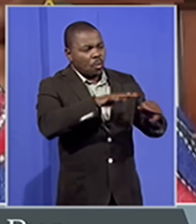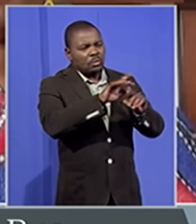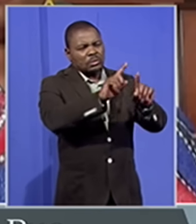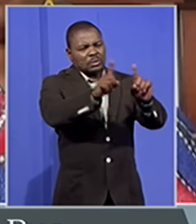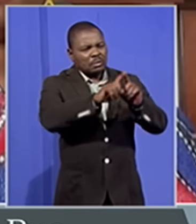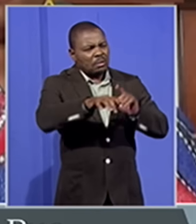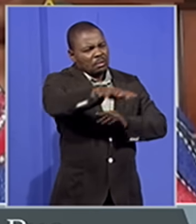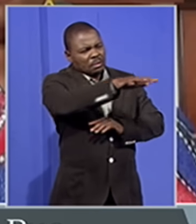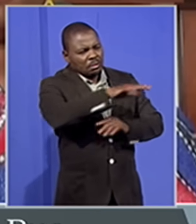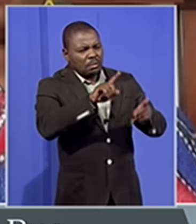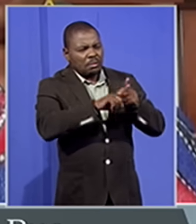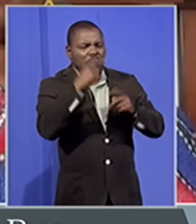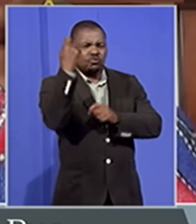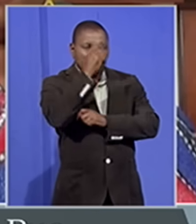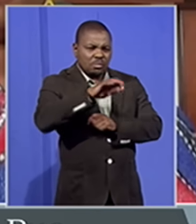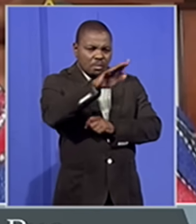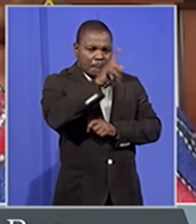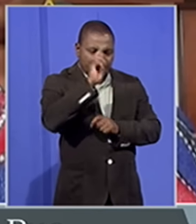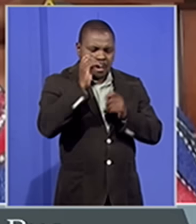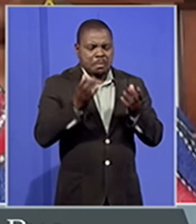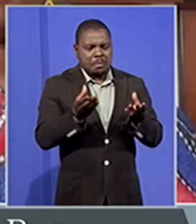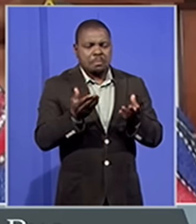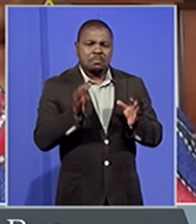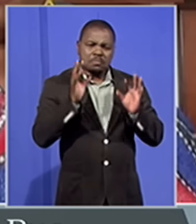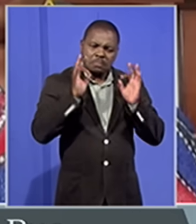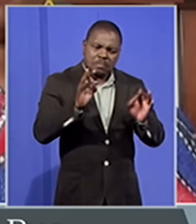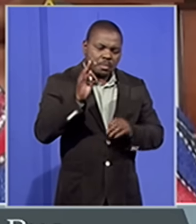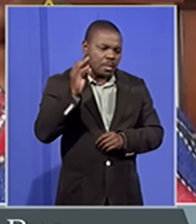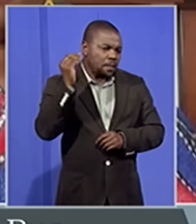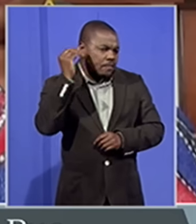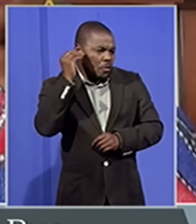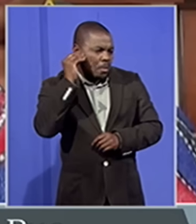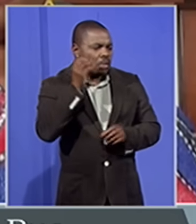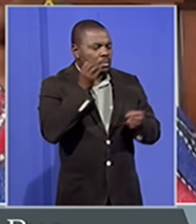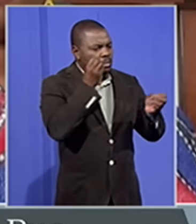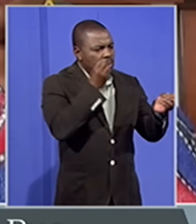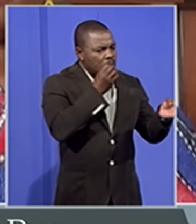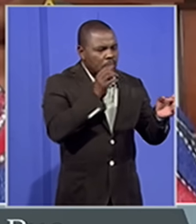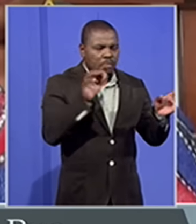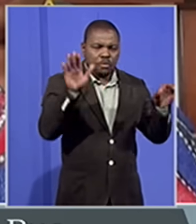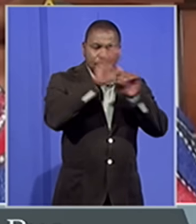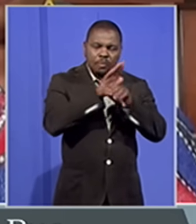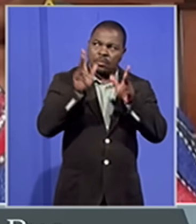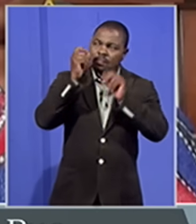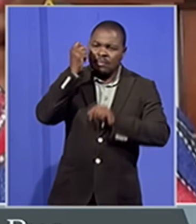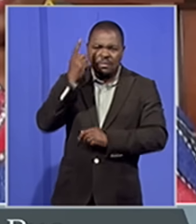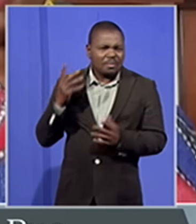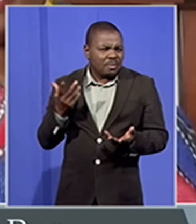fapaneng ho kenyeletsa le metseng ya mahaeng ba fumana moelelo ona o buang ka ona ka otloloha?